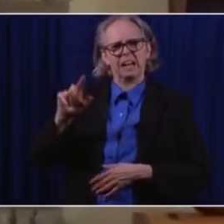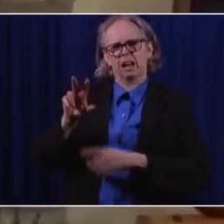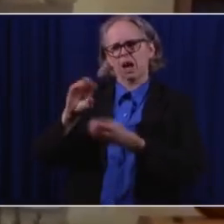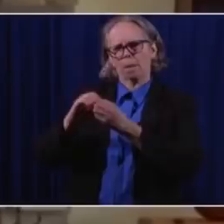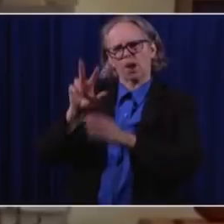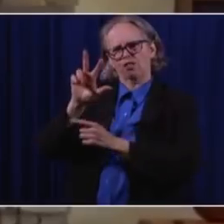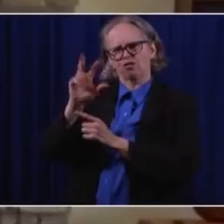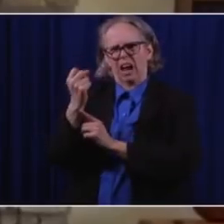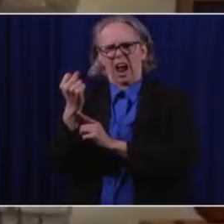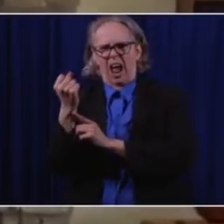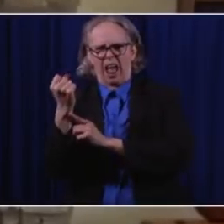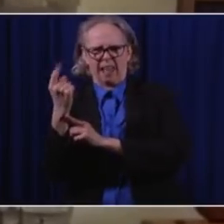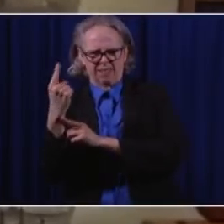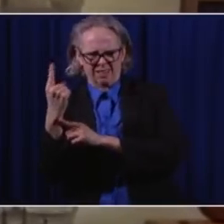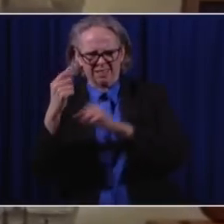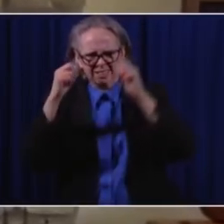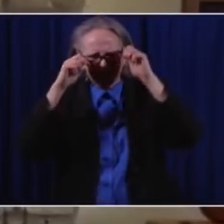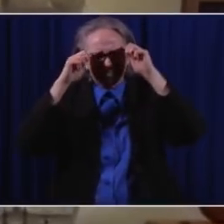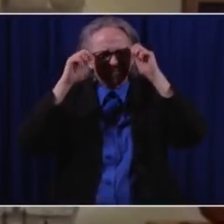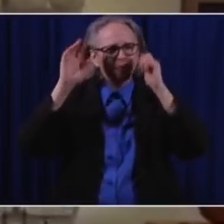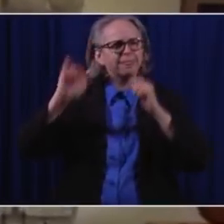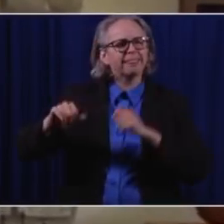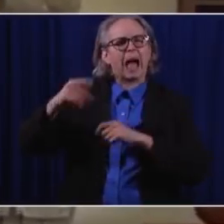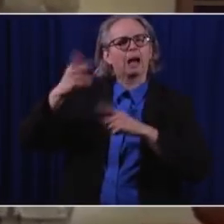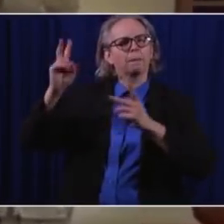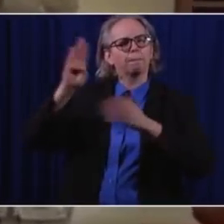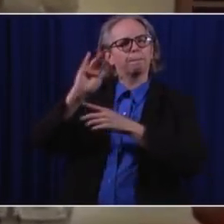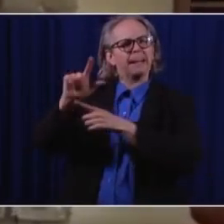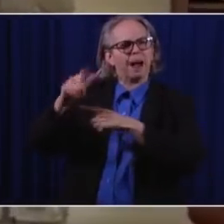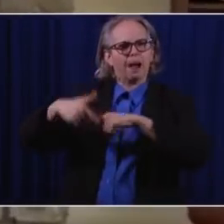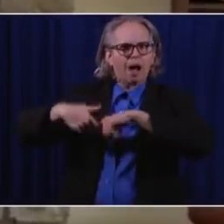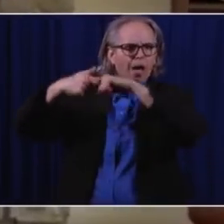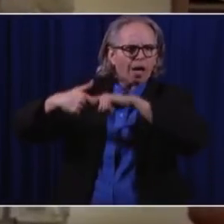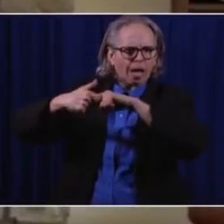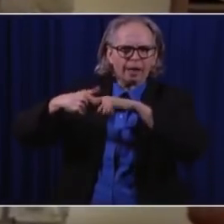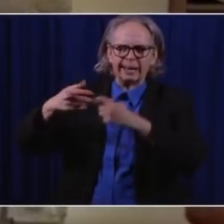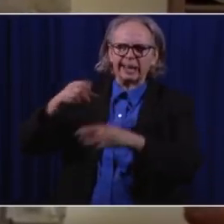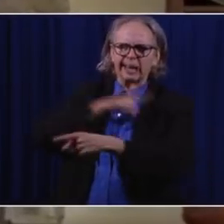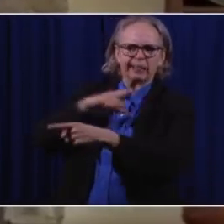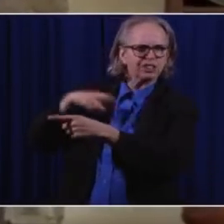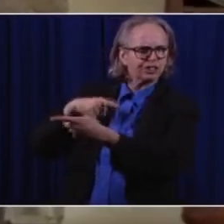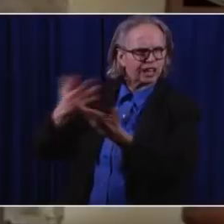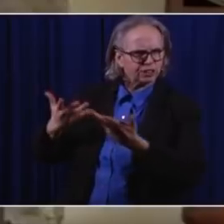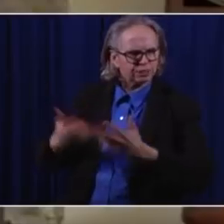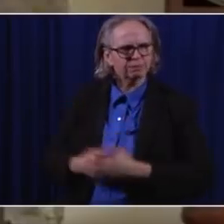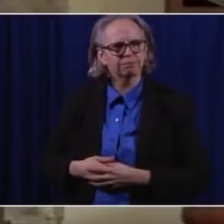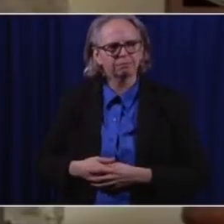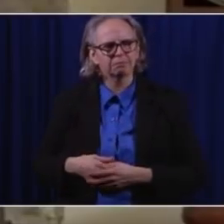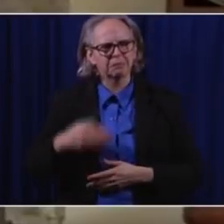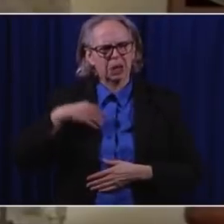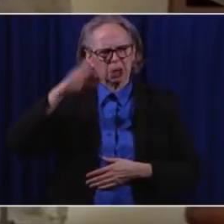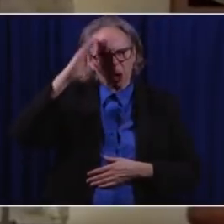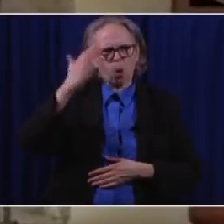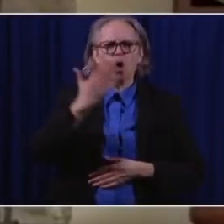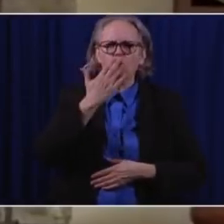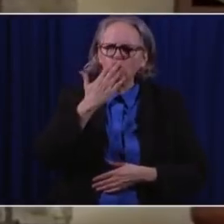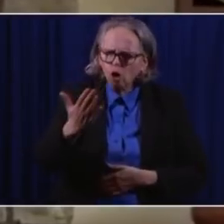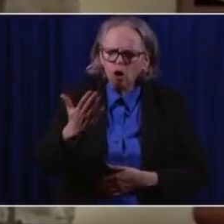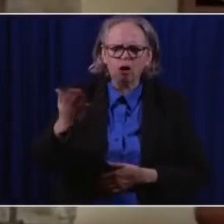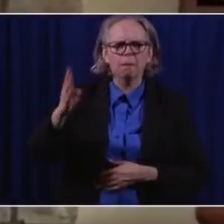know that all bills are well-intended. I know this bill is well-intended, but I think there's some things that maybe